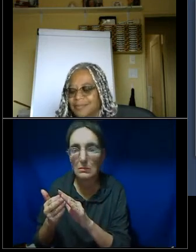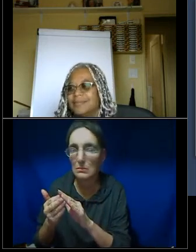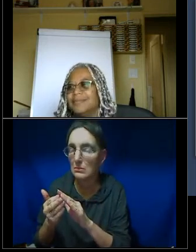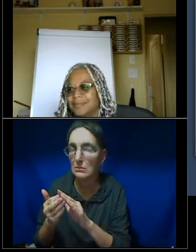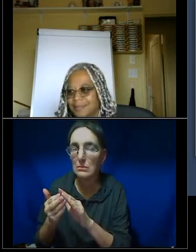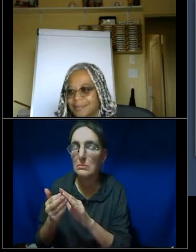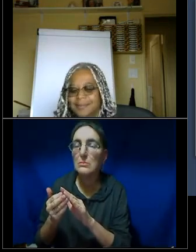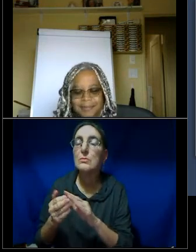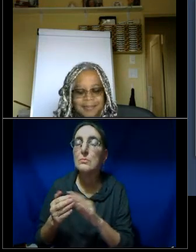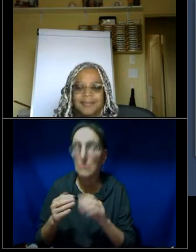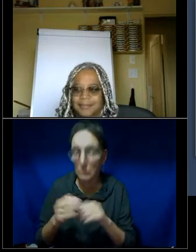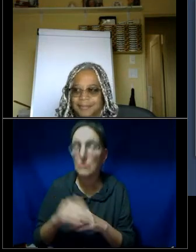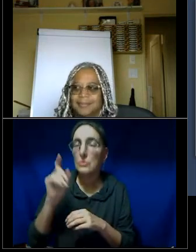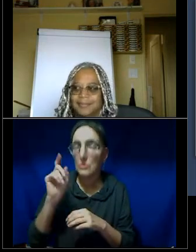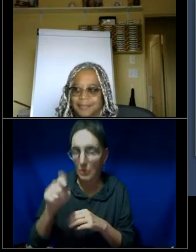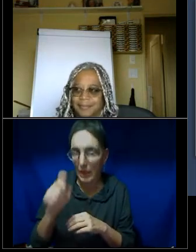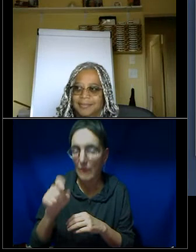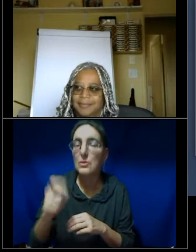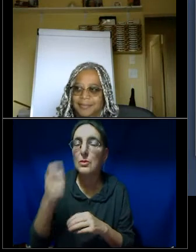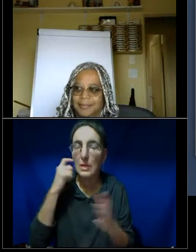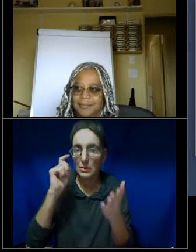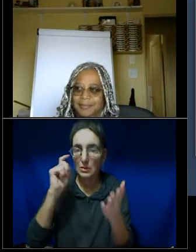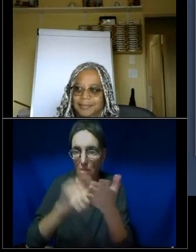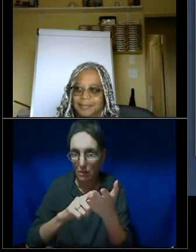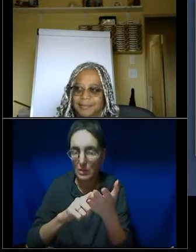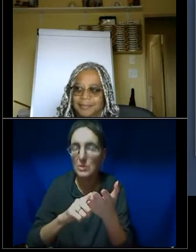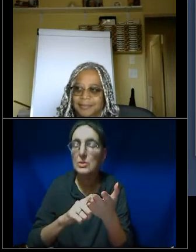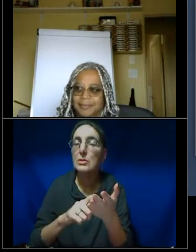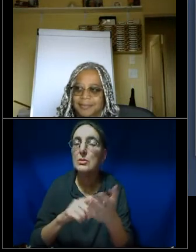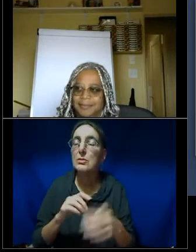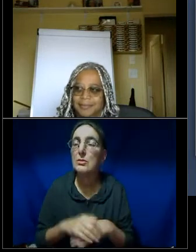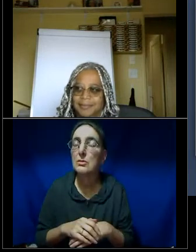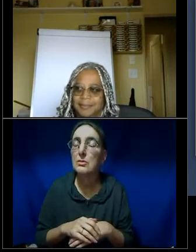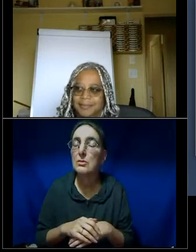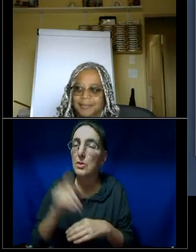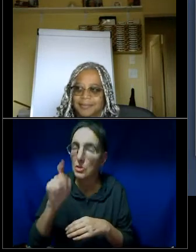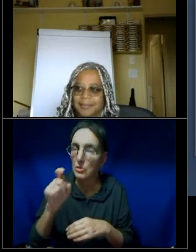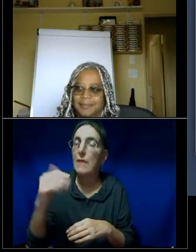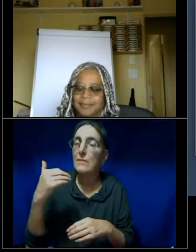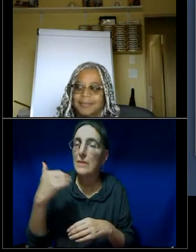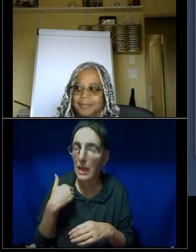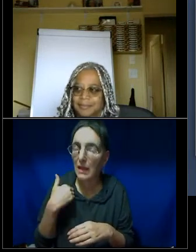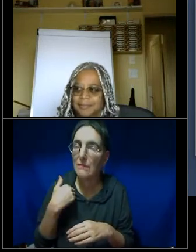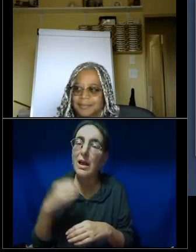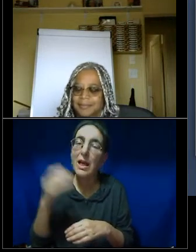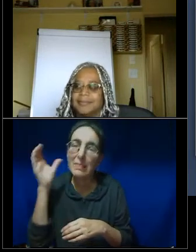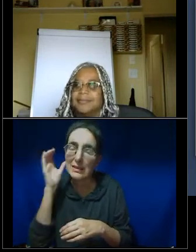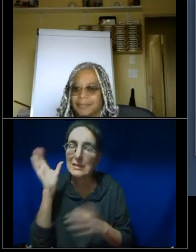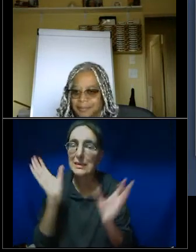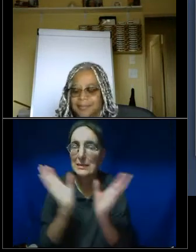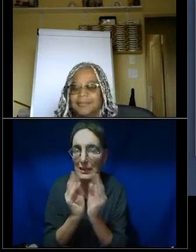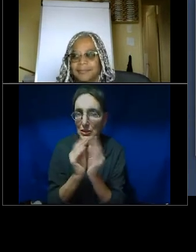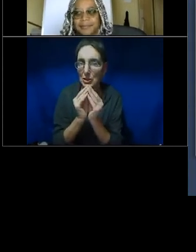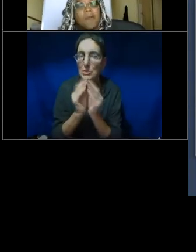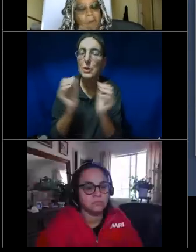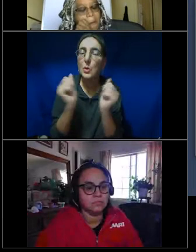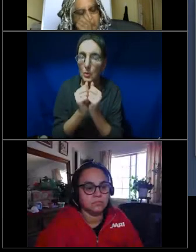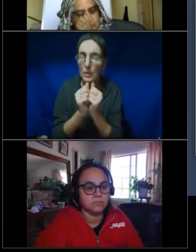You're going to have to acknowledge that you are going to have listening sessions with